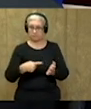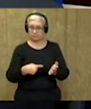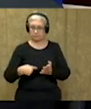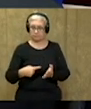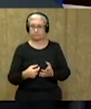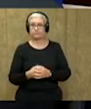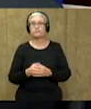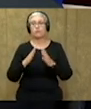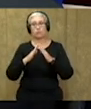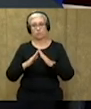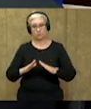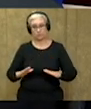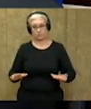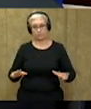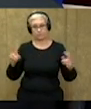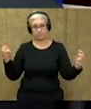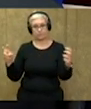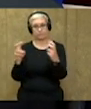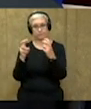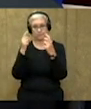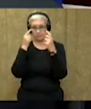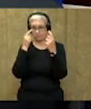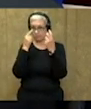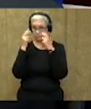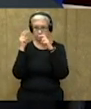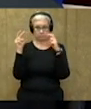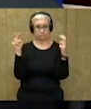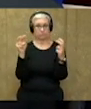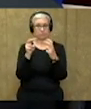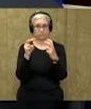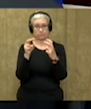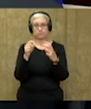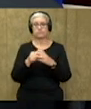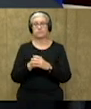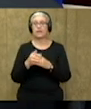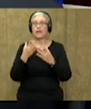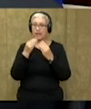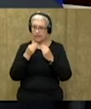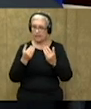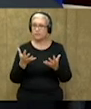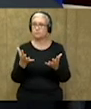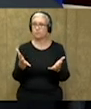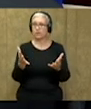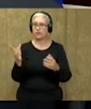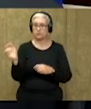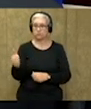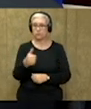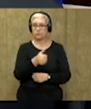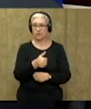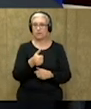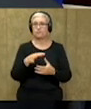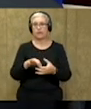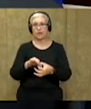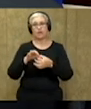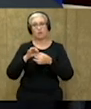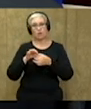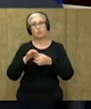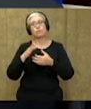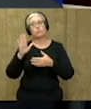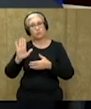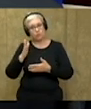calm, use good eye contact, express yourself, and take some ownership to some of the things or